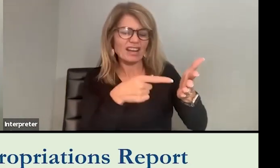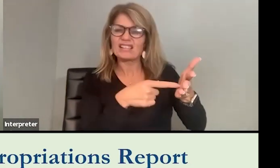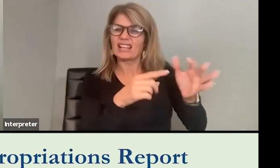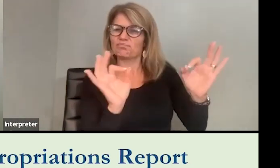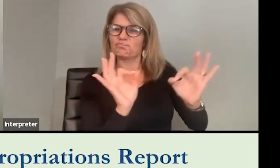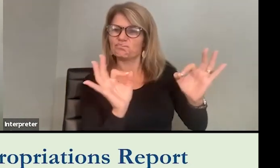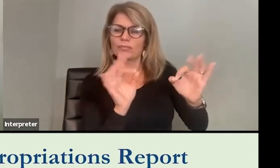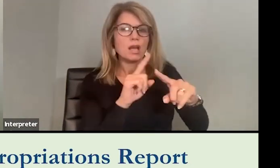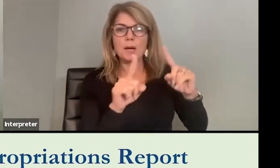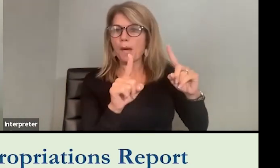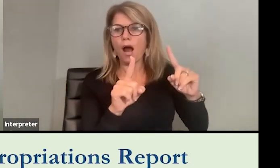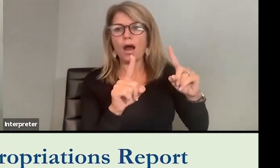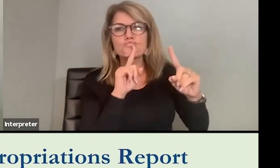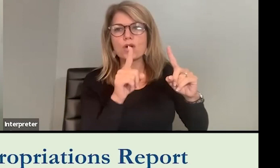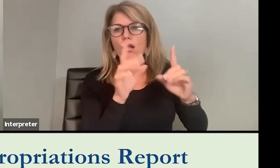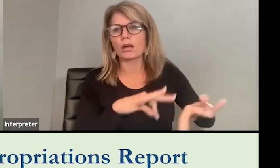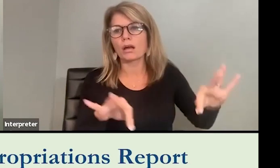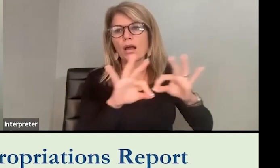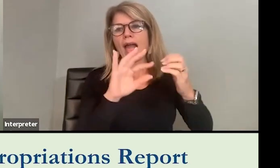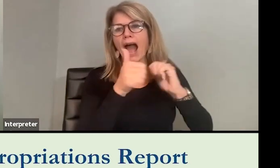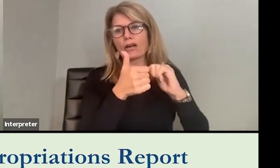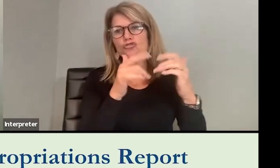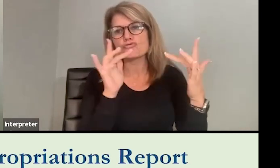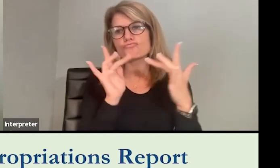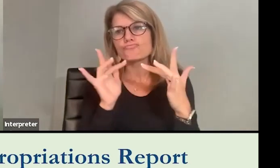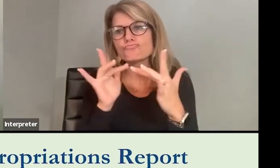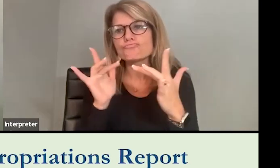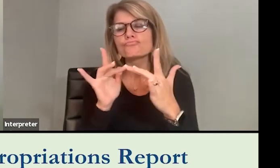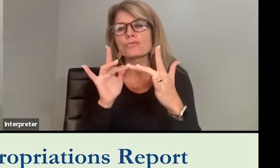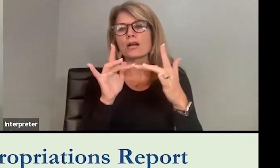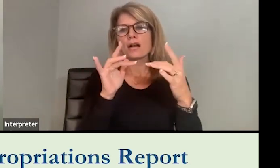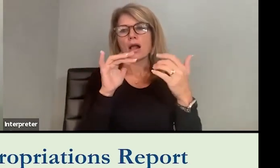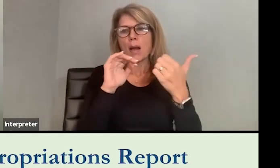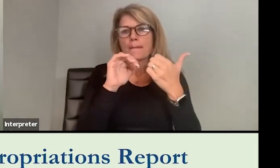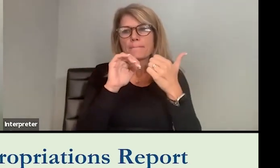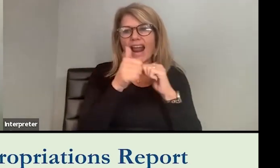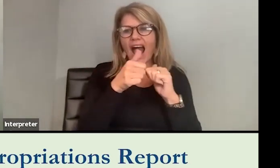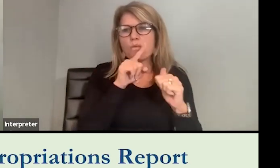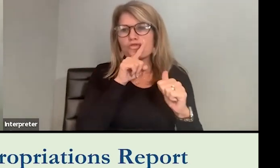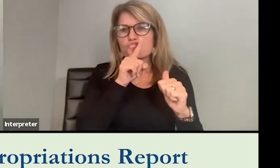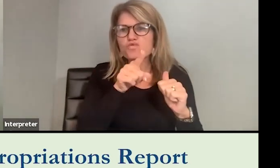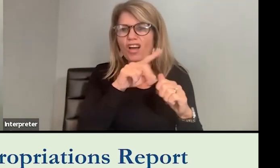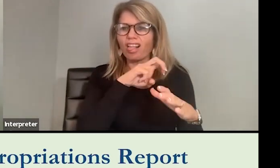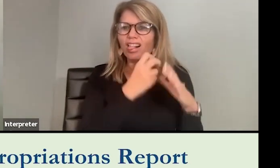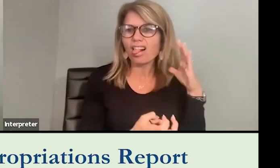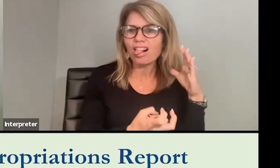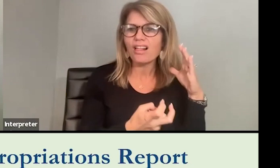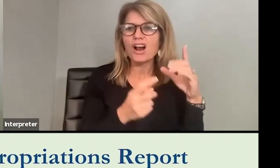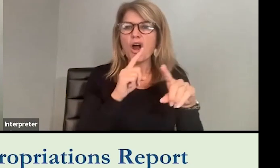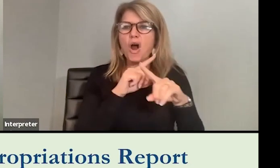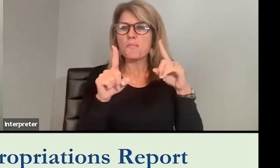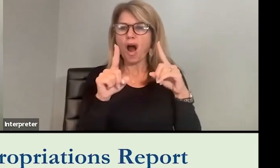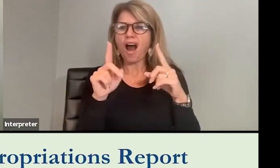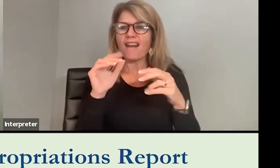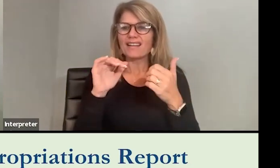you reach everyone? You reach individuals that are vested, but how do you reach people that are not vested? How do you reach people that are unreachable